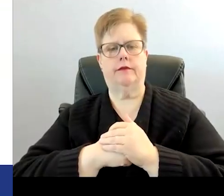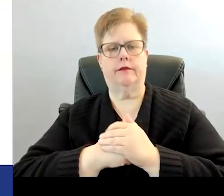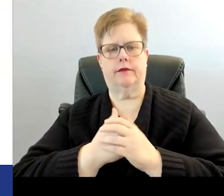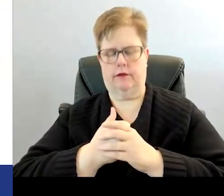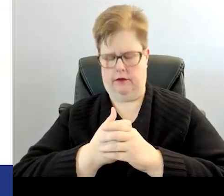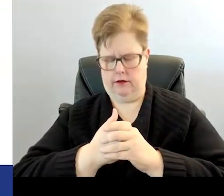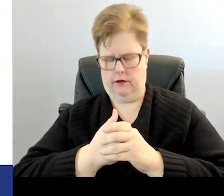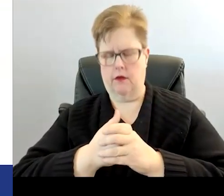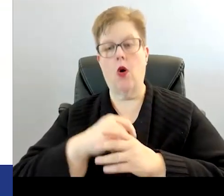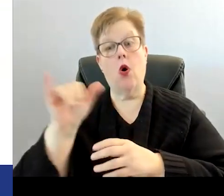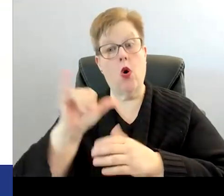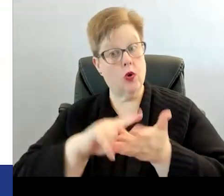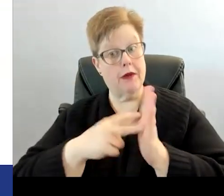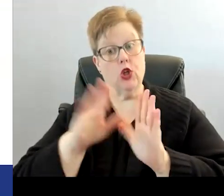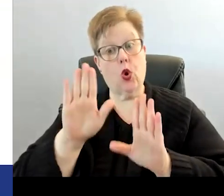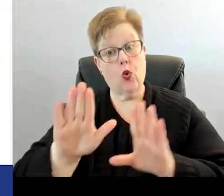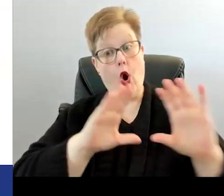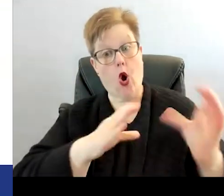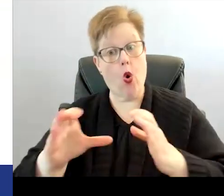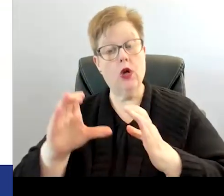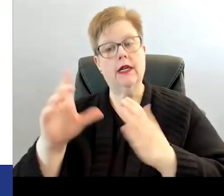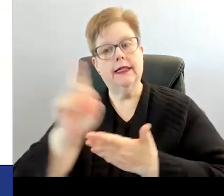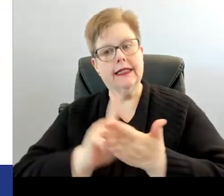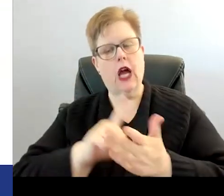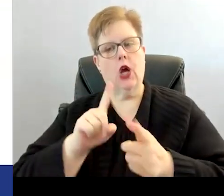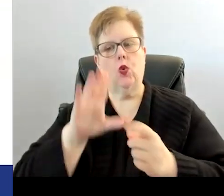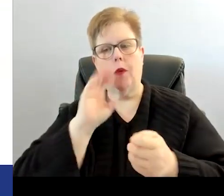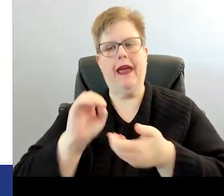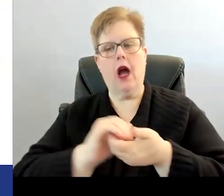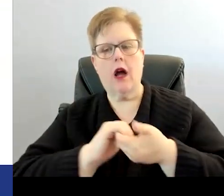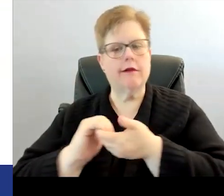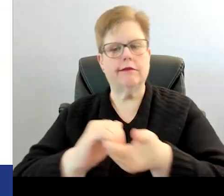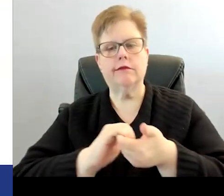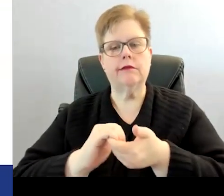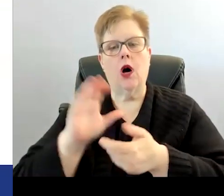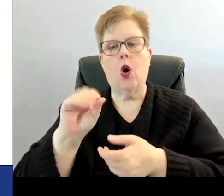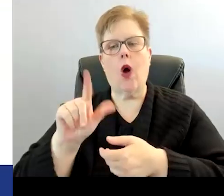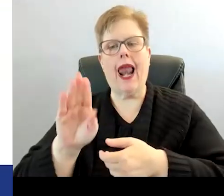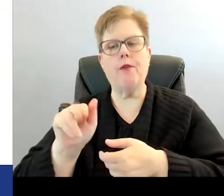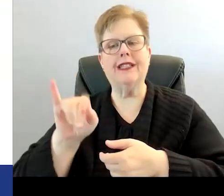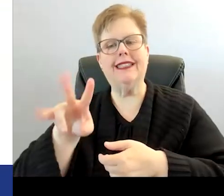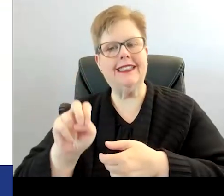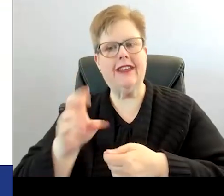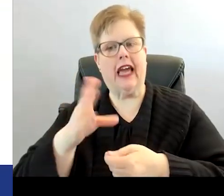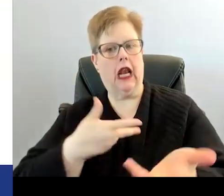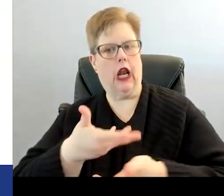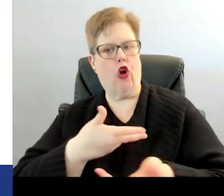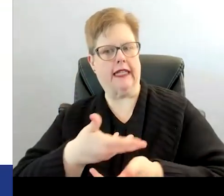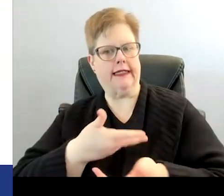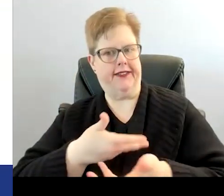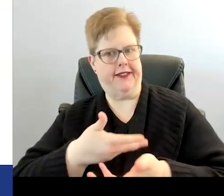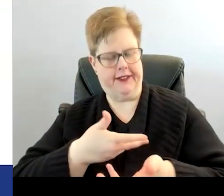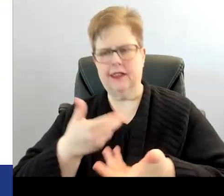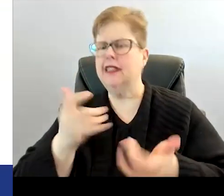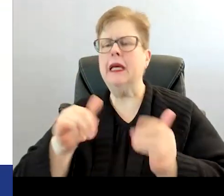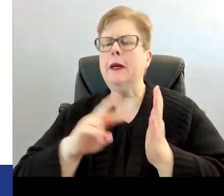That also means that your courses are going to be designed to be collaborative and to be interactive. And so what does that mean?